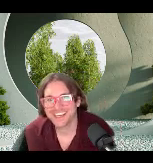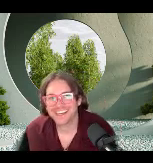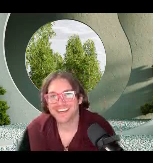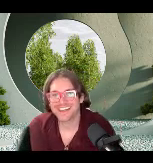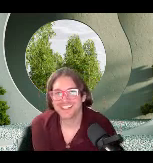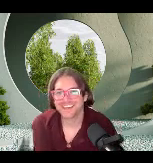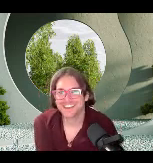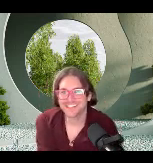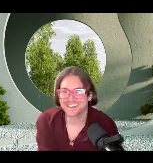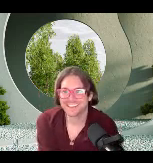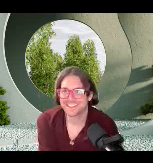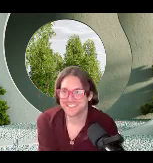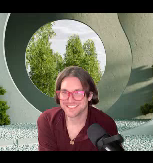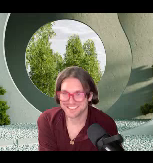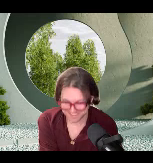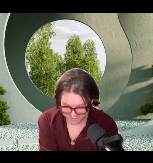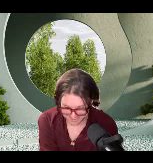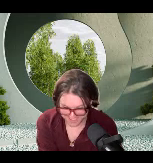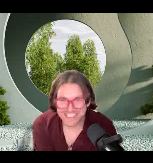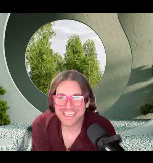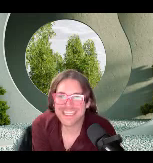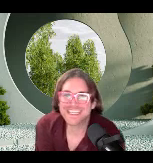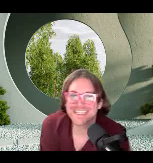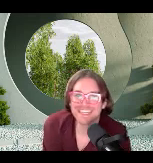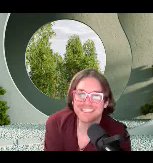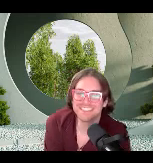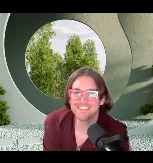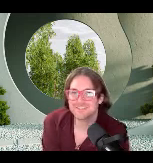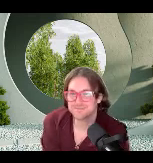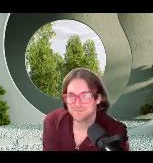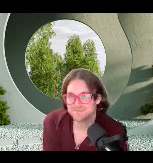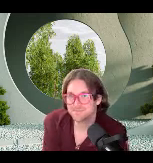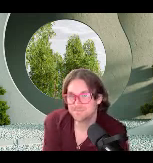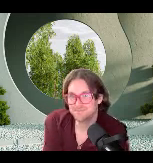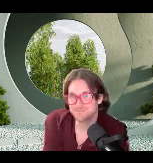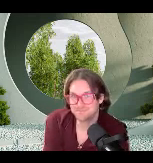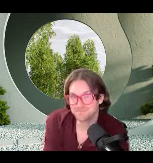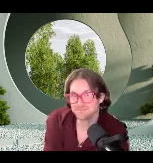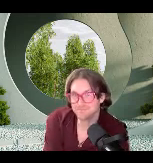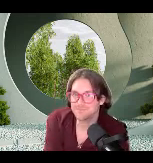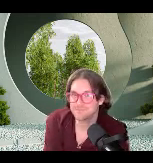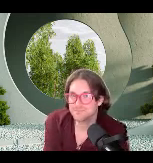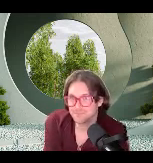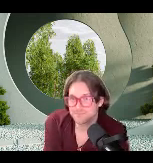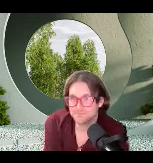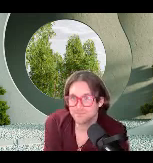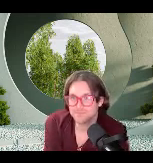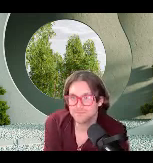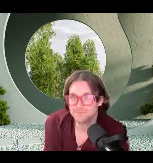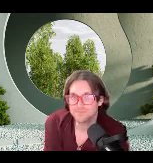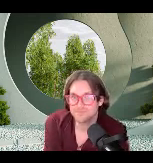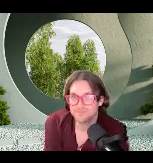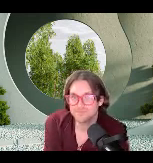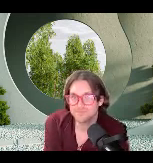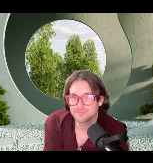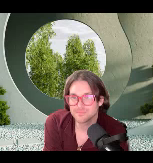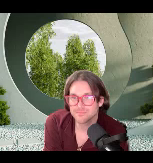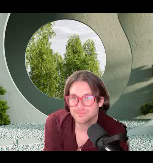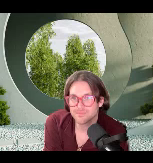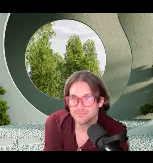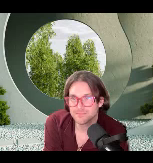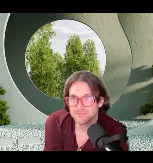They're not really tongue twisters. I don't know what's wrong with me tonight. But with this brain here, what would we say? Would that need alt text? Is that important